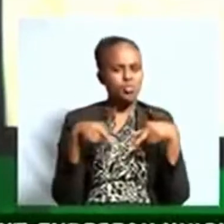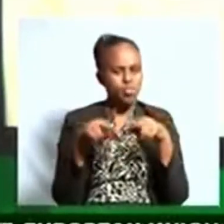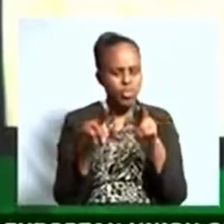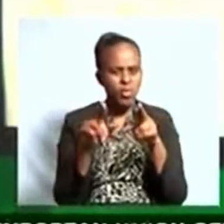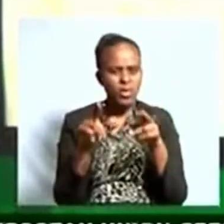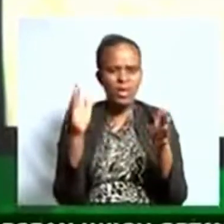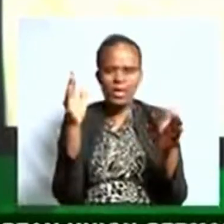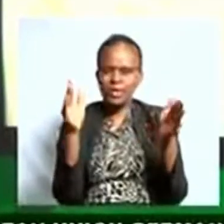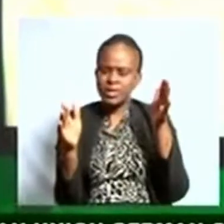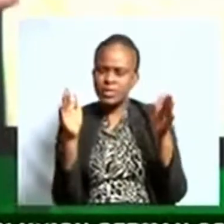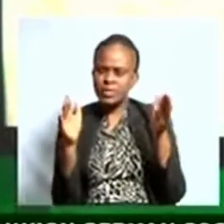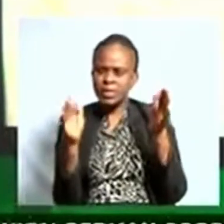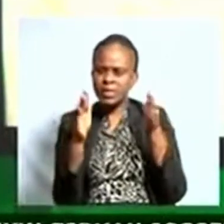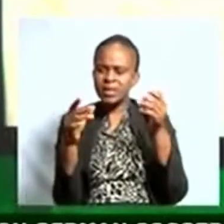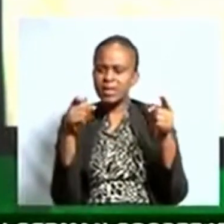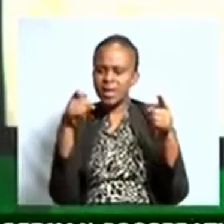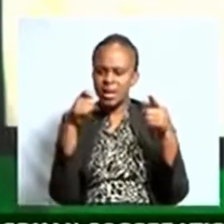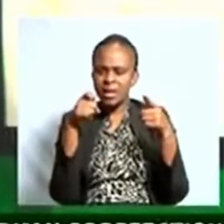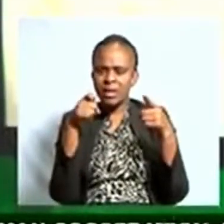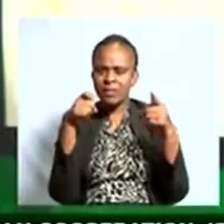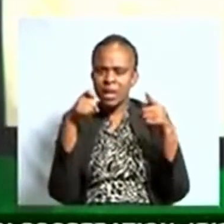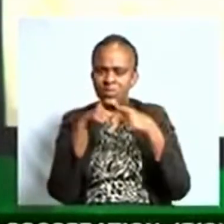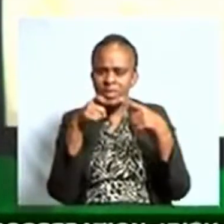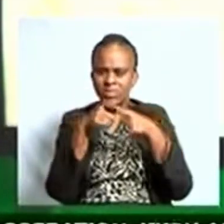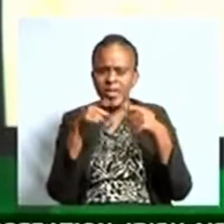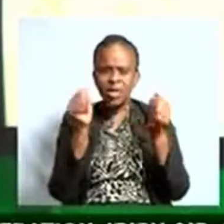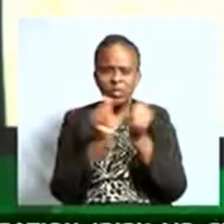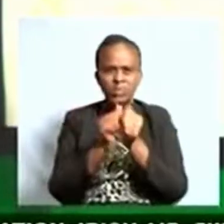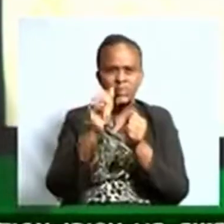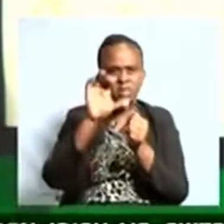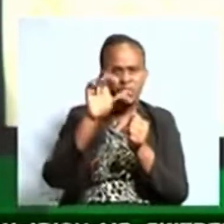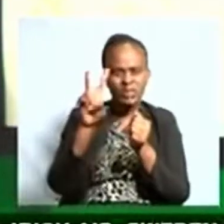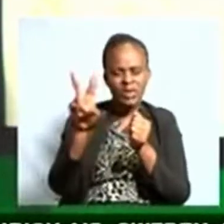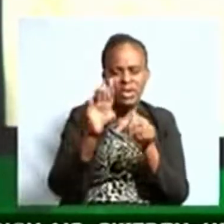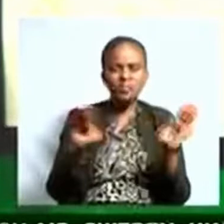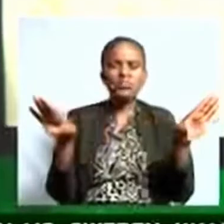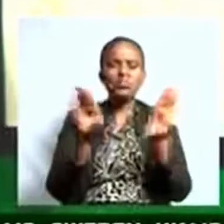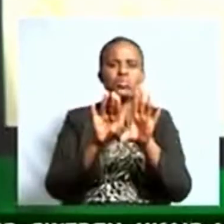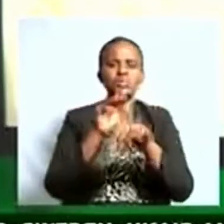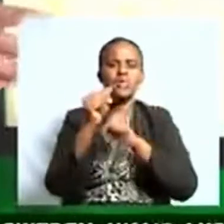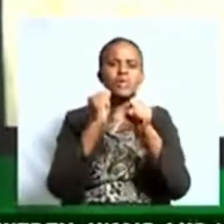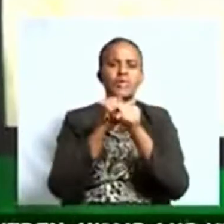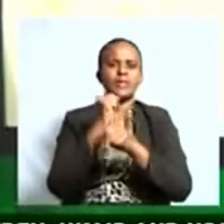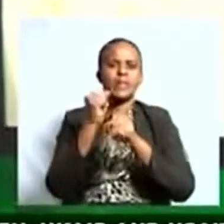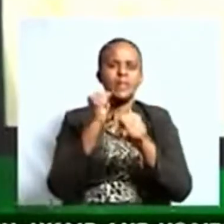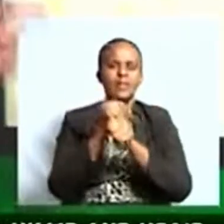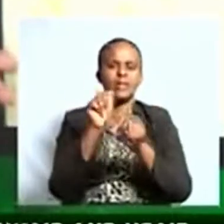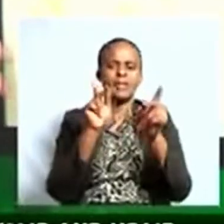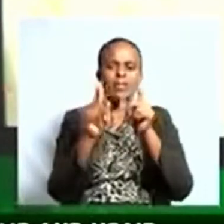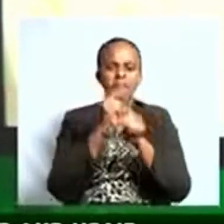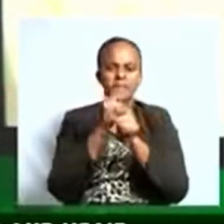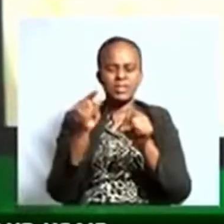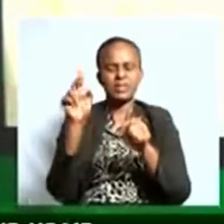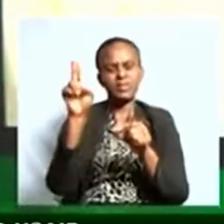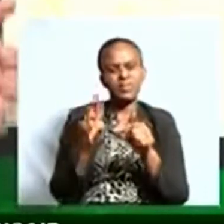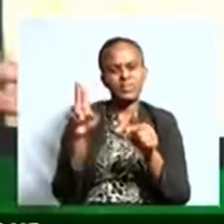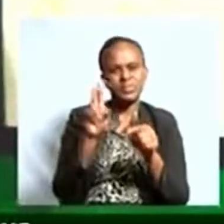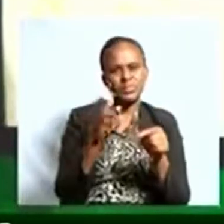between Kaunda Square and Chamba Valley, which had been blocked for many years, because people just started, using